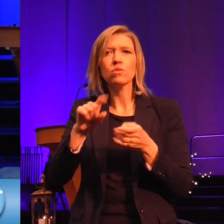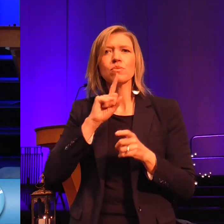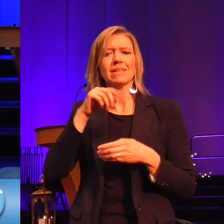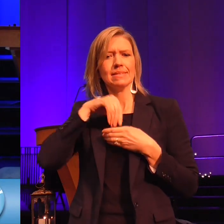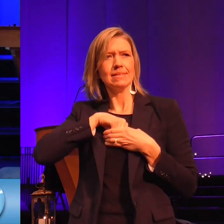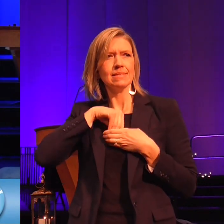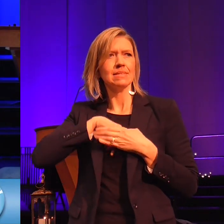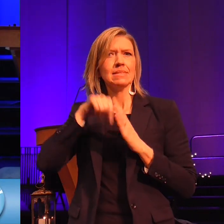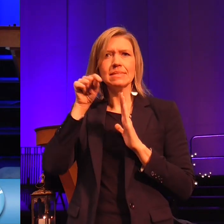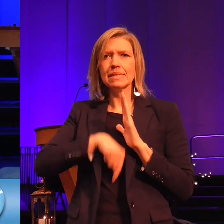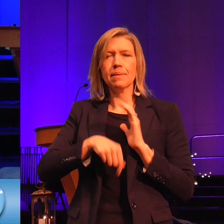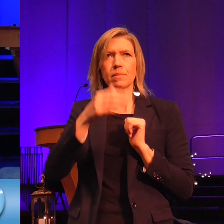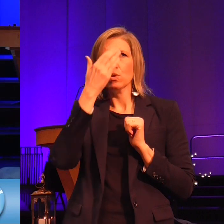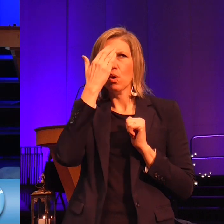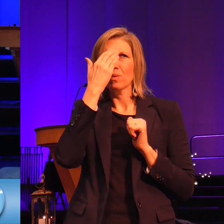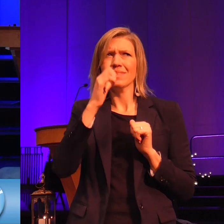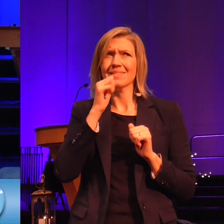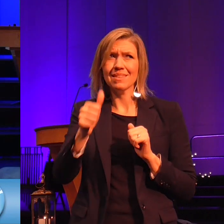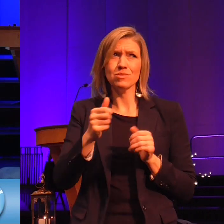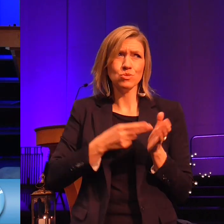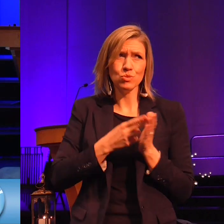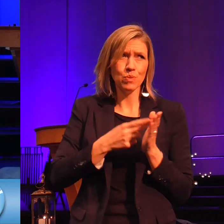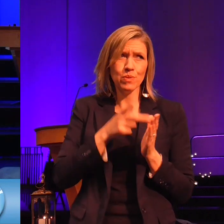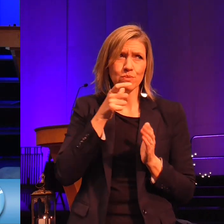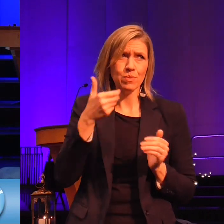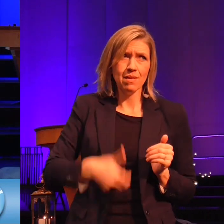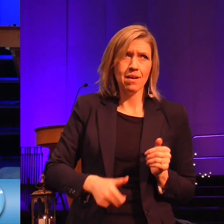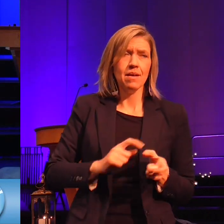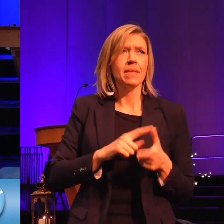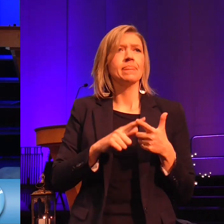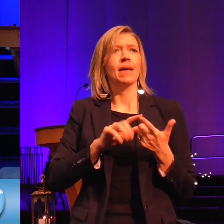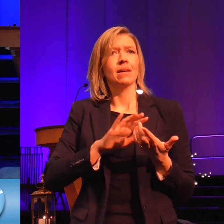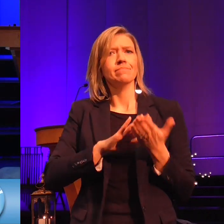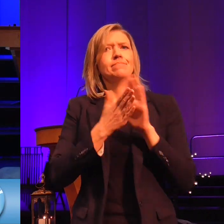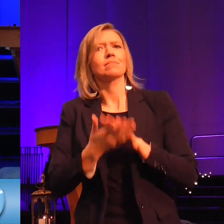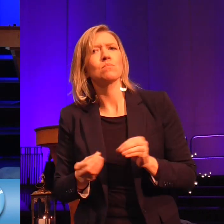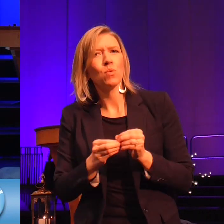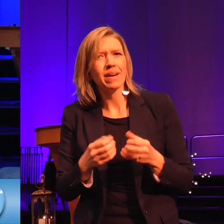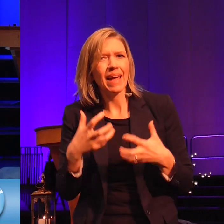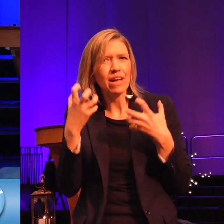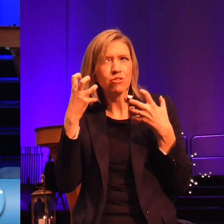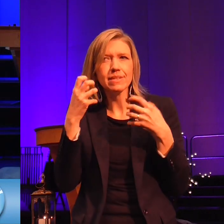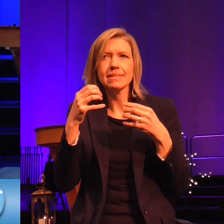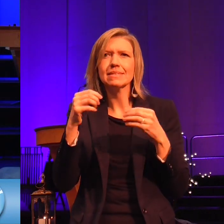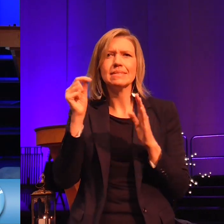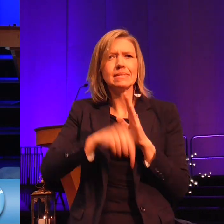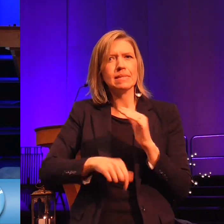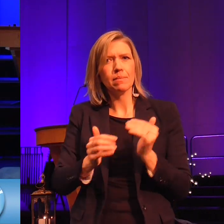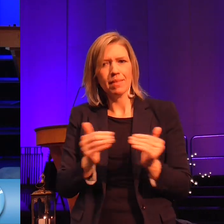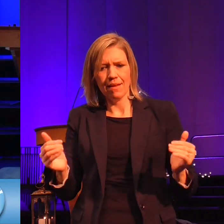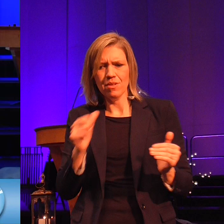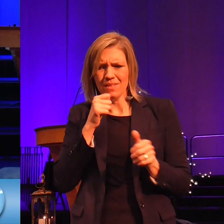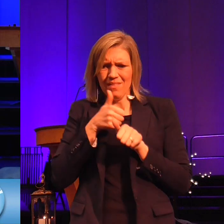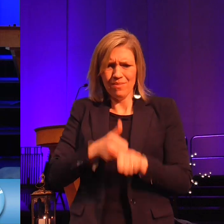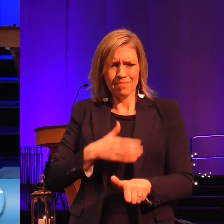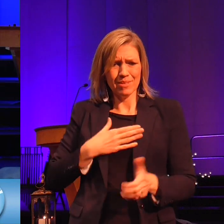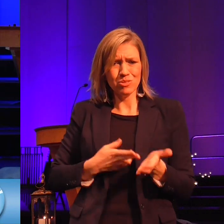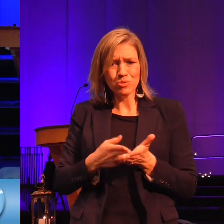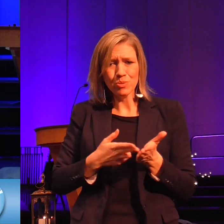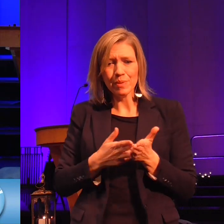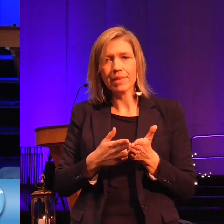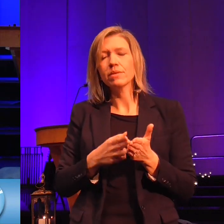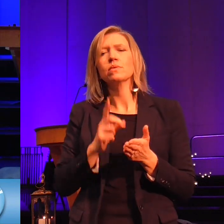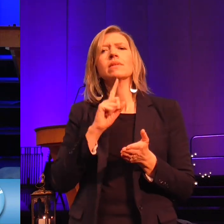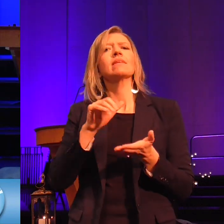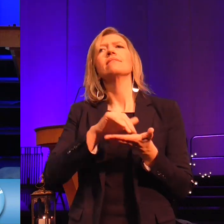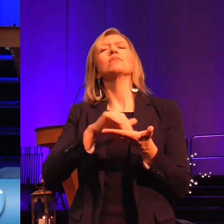that's not the truth of who we are. And then we get angry at ourselves at a deep level for not being the truth of who we are. So